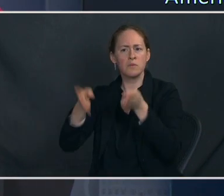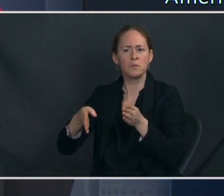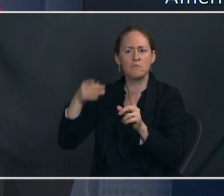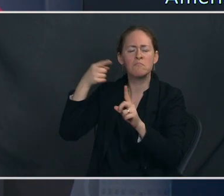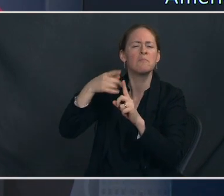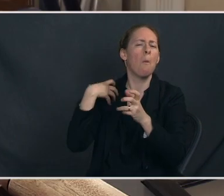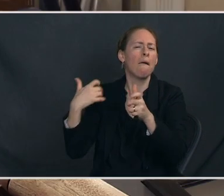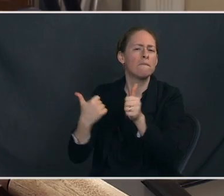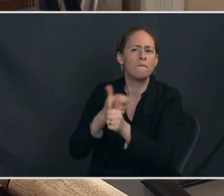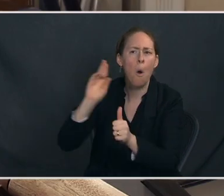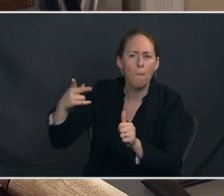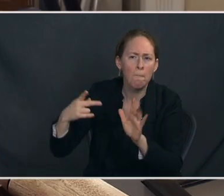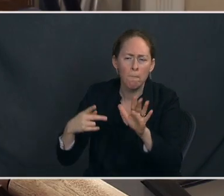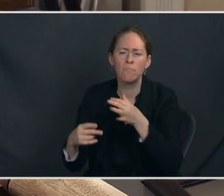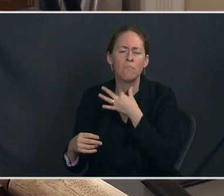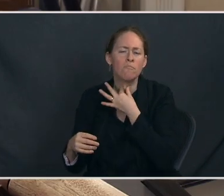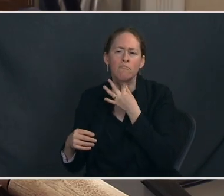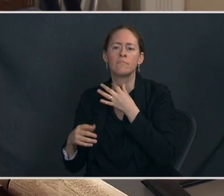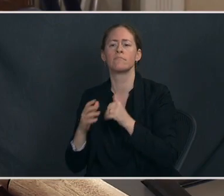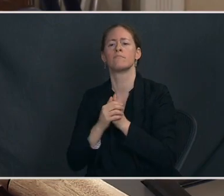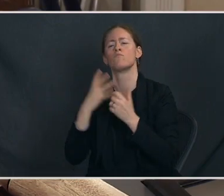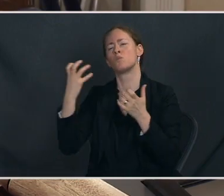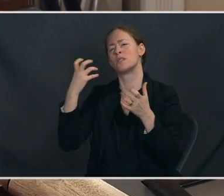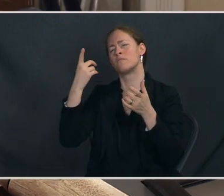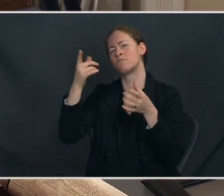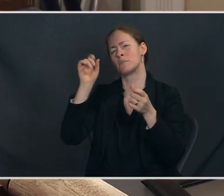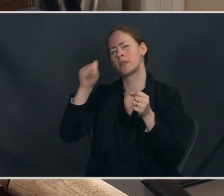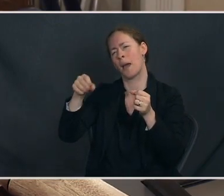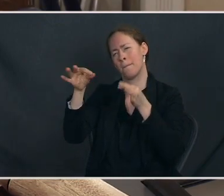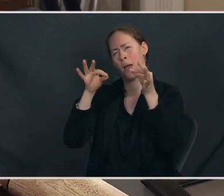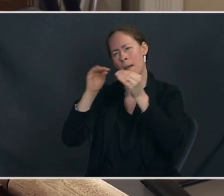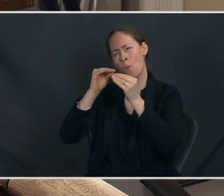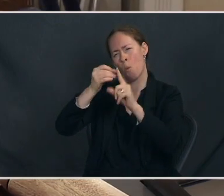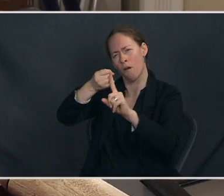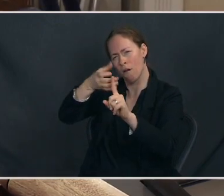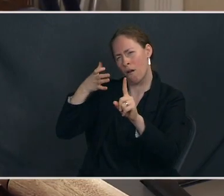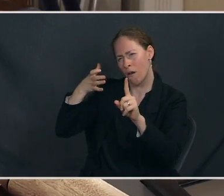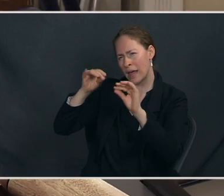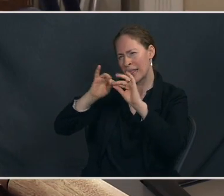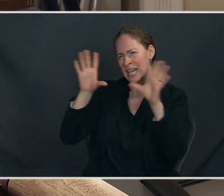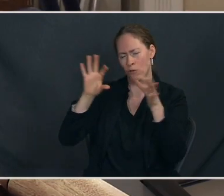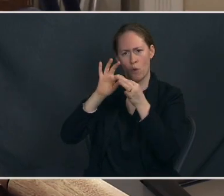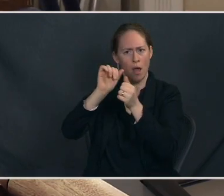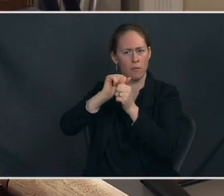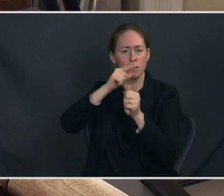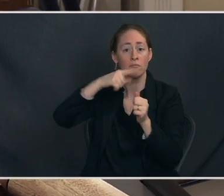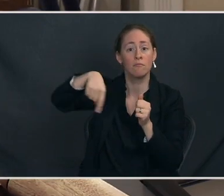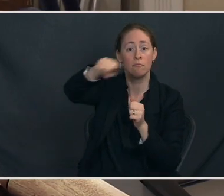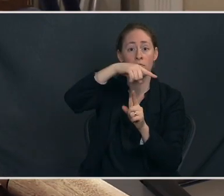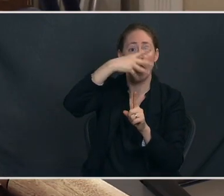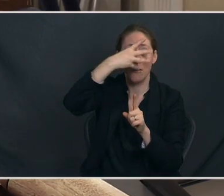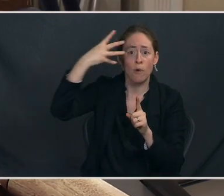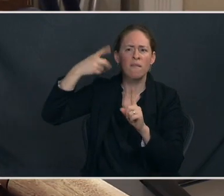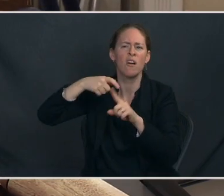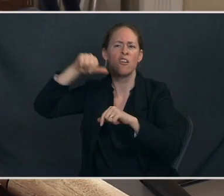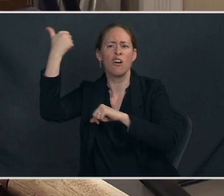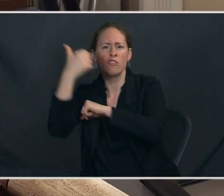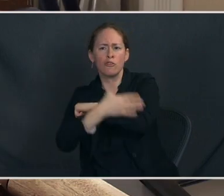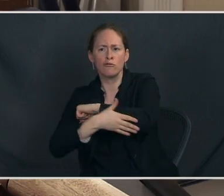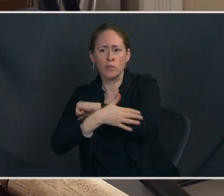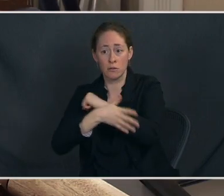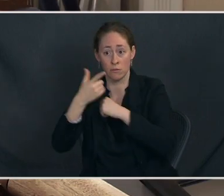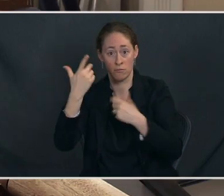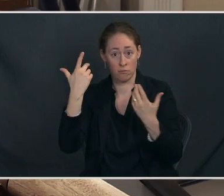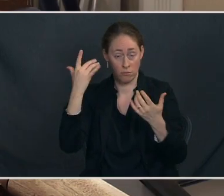what this does as it relates to immigration and immigrants? Does this cover particularly the prisons and